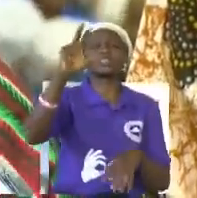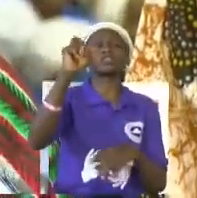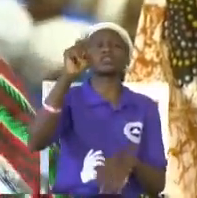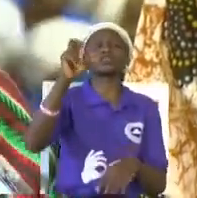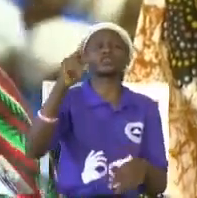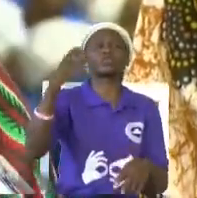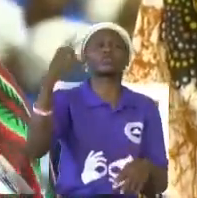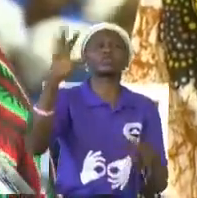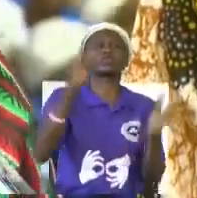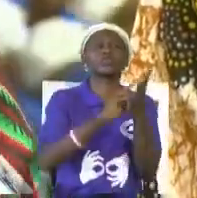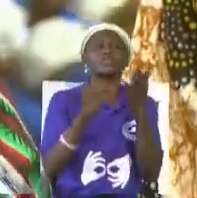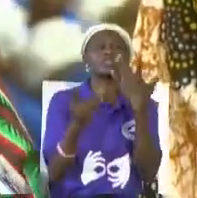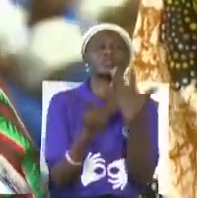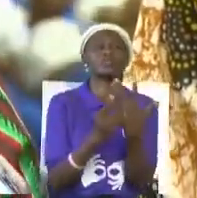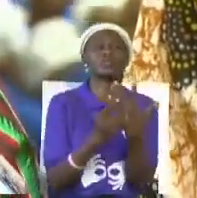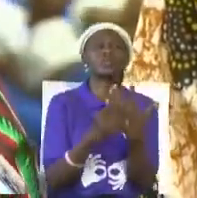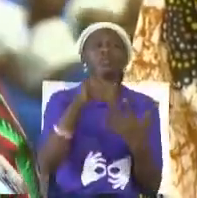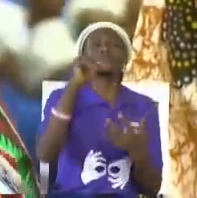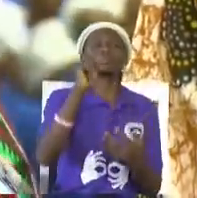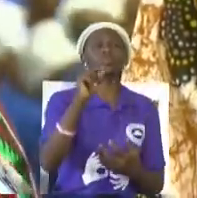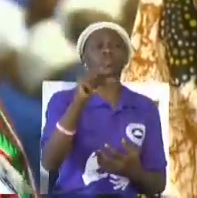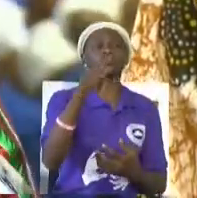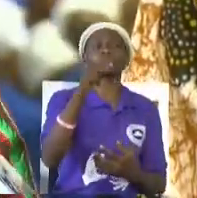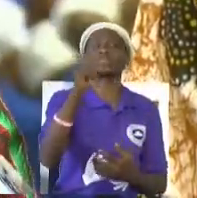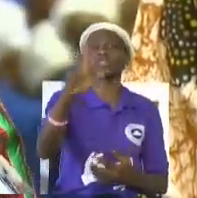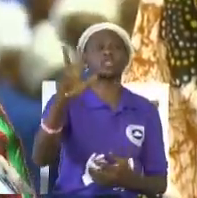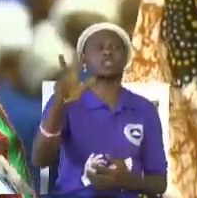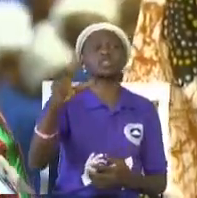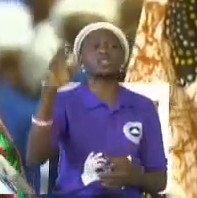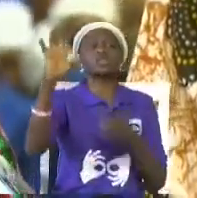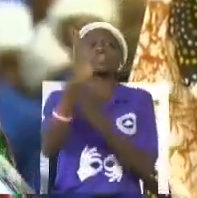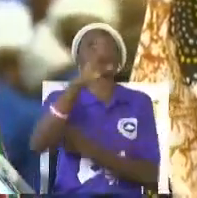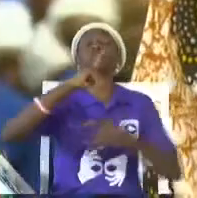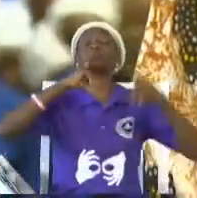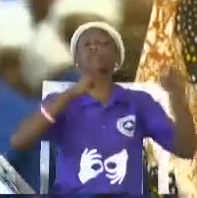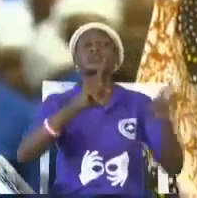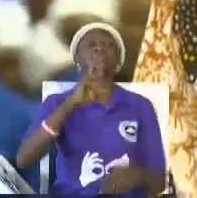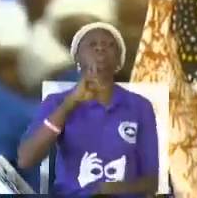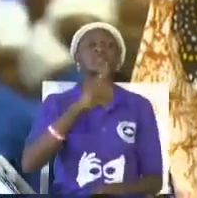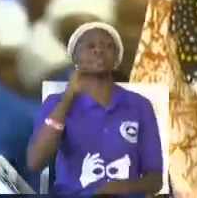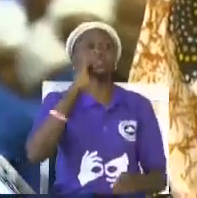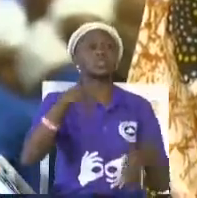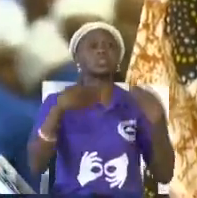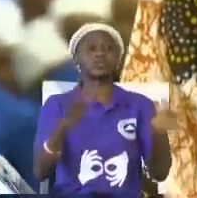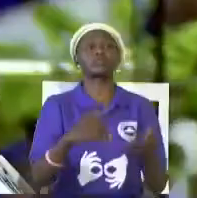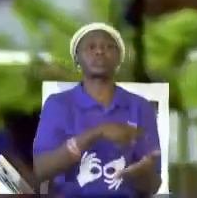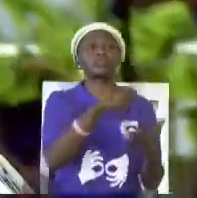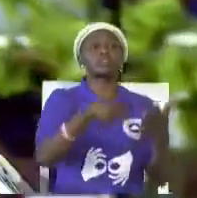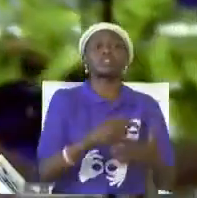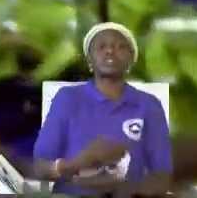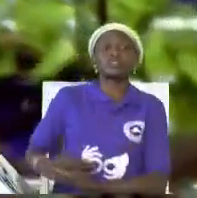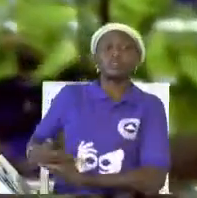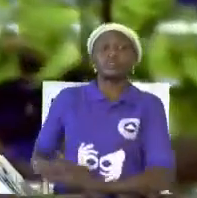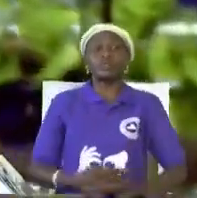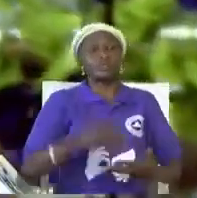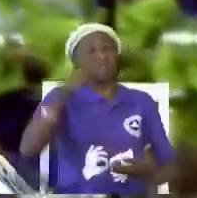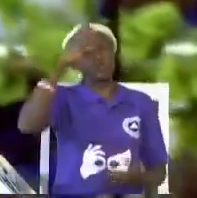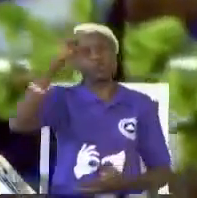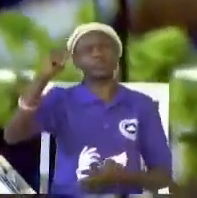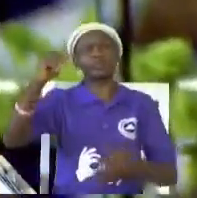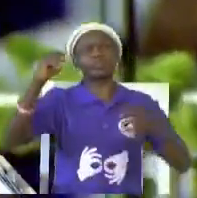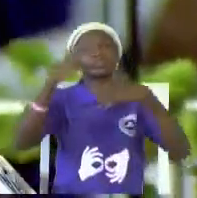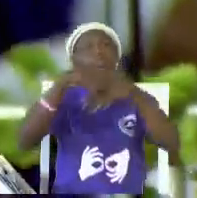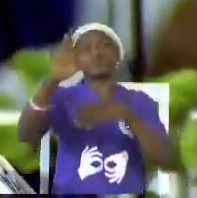of December, 2023, he answered me. He gave me this bouncy baby boy